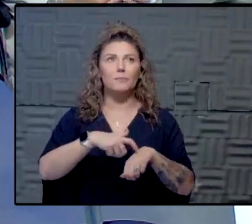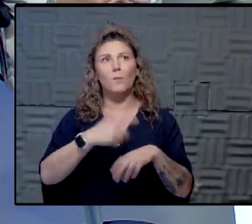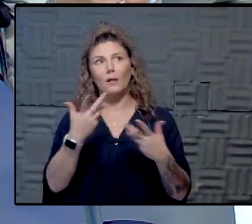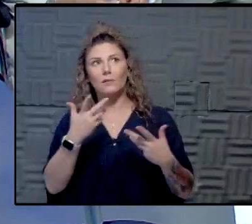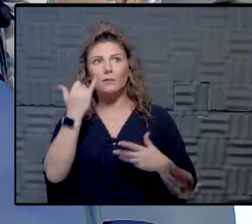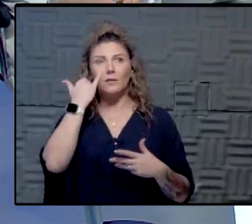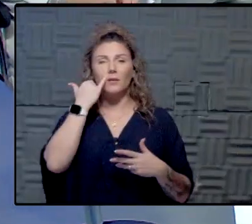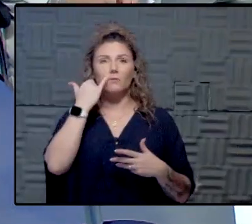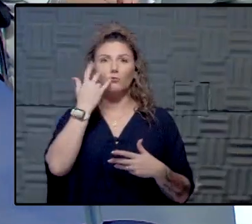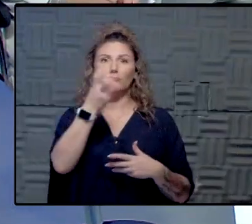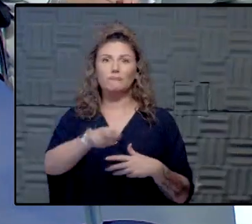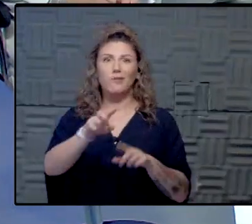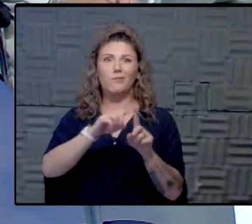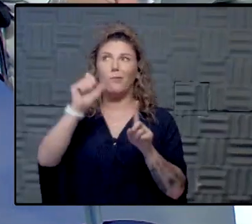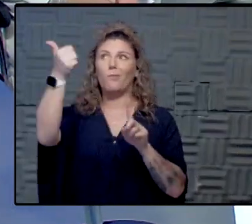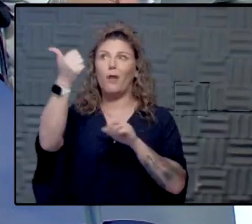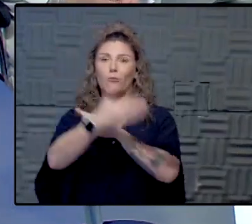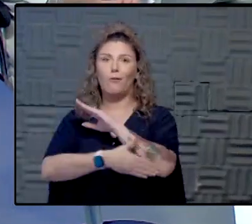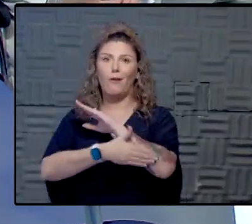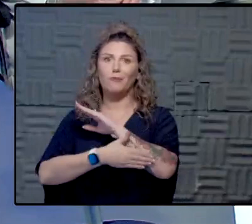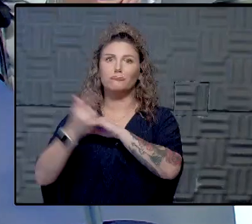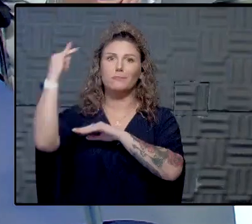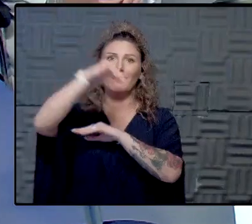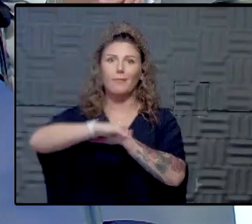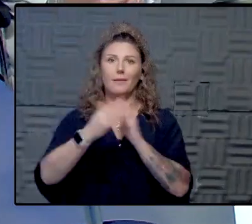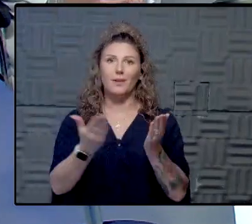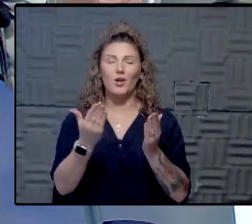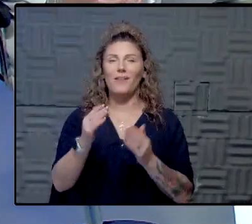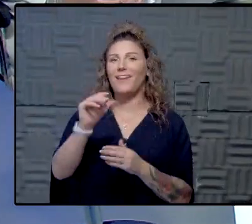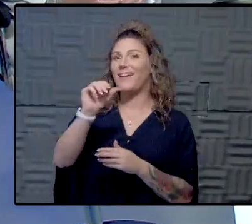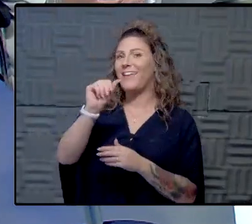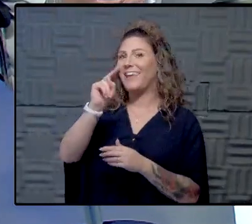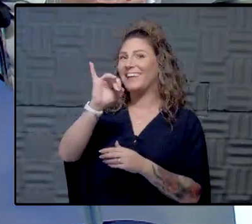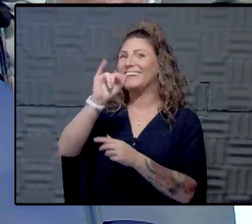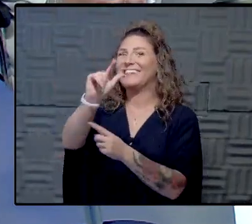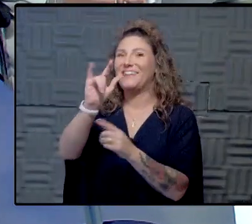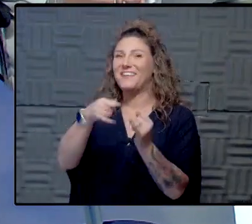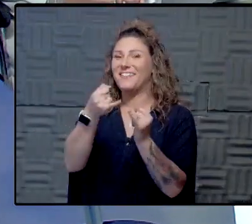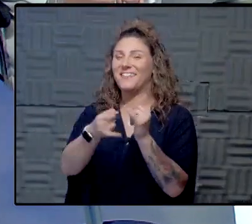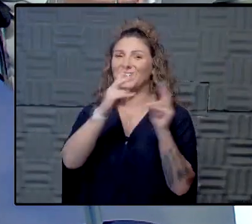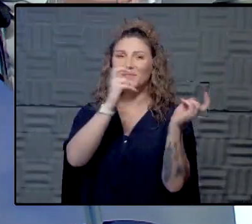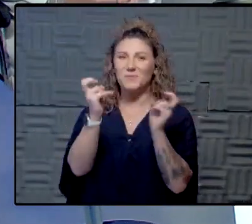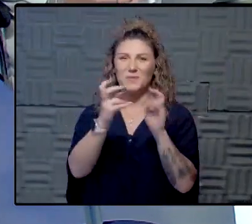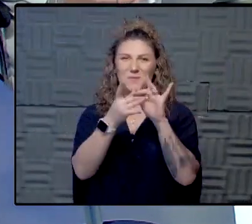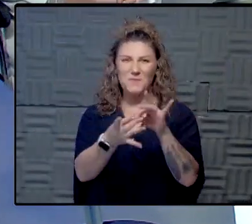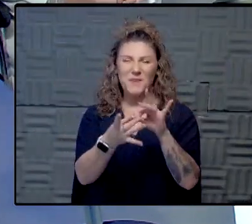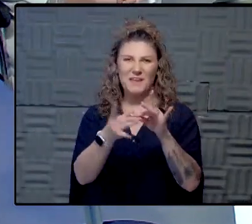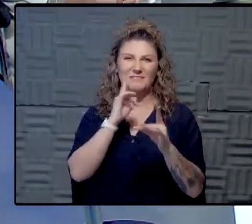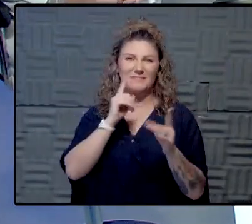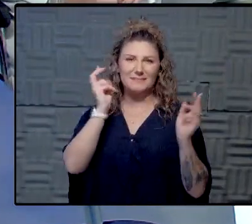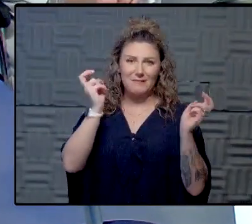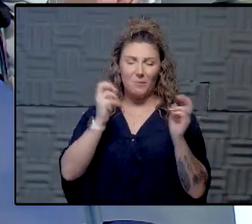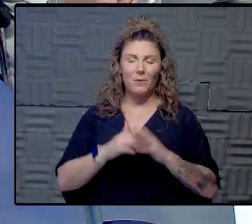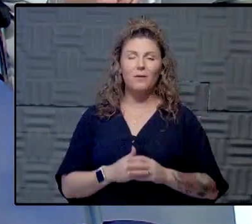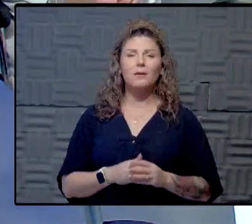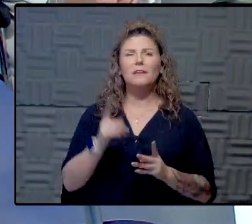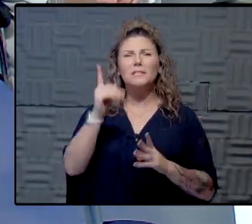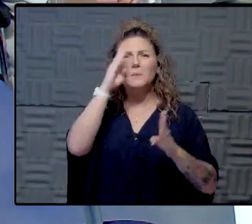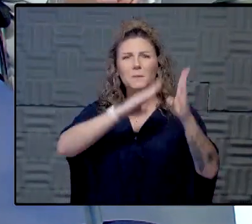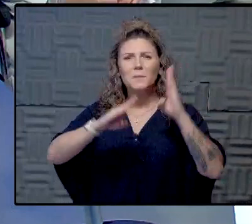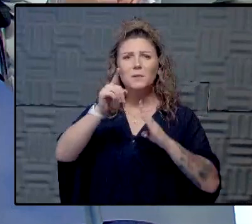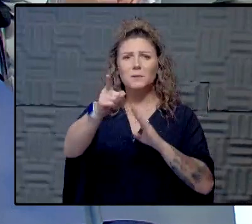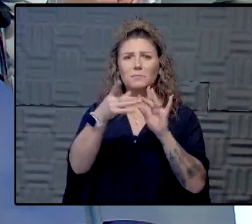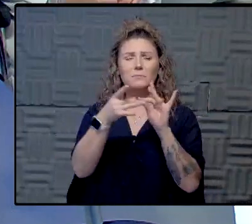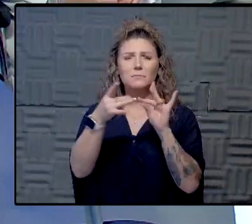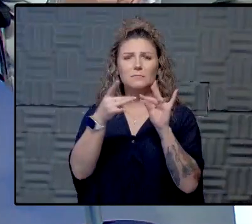traveling in from another country. So. yeah. Right. Okay. Anil gets our last question today, Yeah, and it's on of course he topic. does. He's worried about, he said, you've mentioned